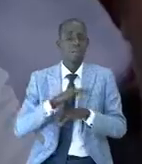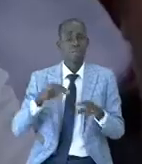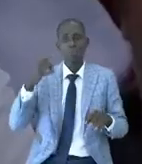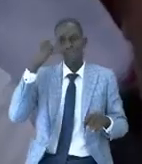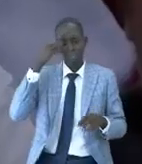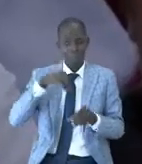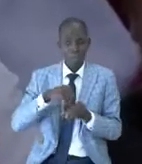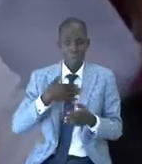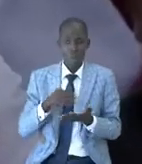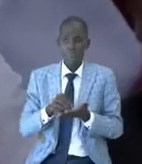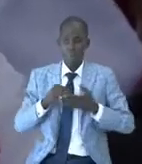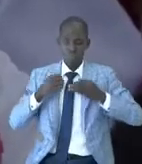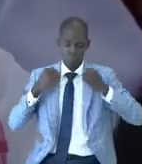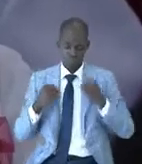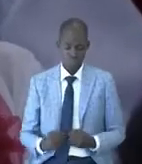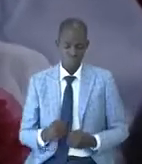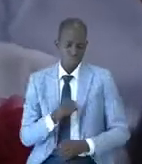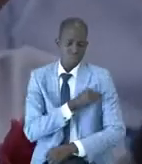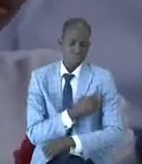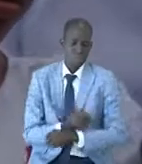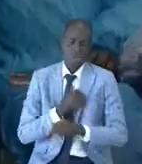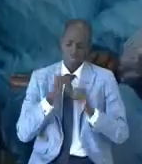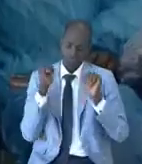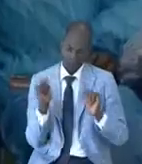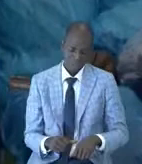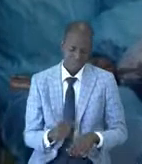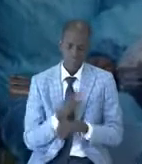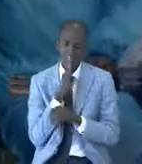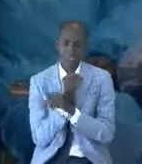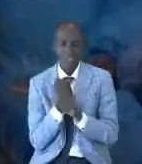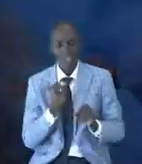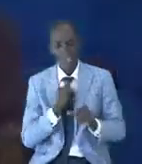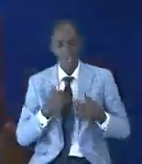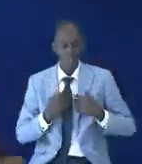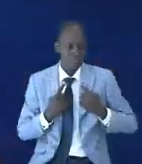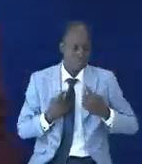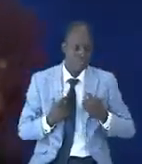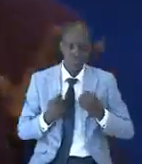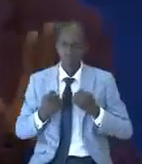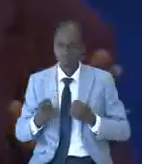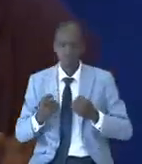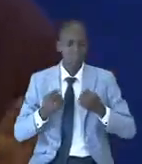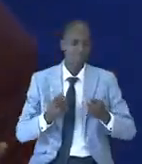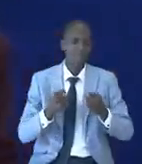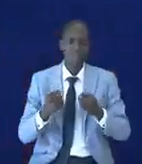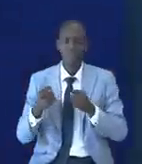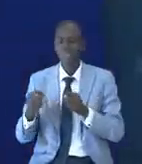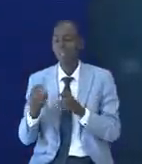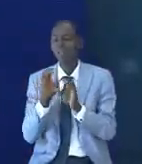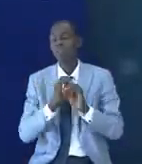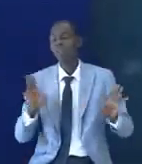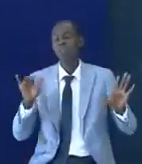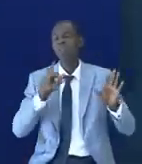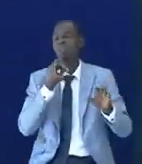strength, in my power, I can make it again because I've tried and tried and tried and tried and nothing seems to be